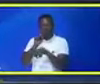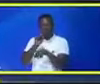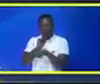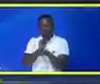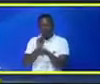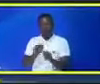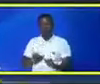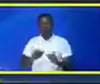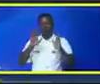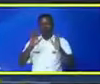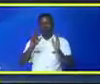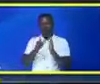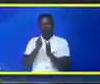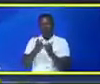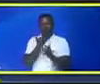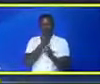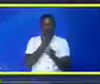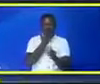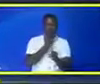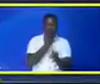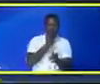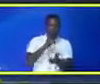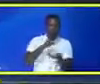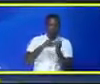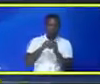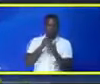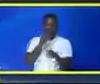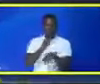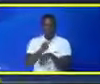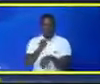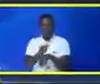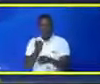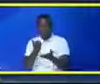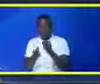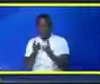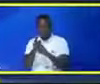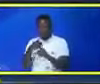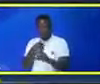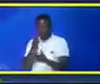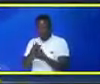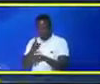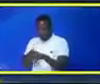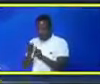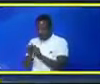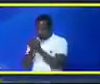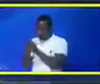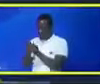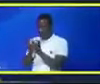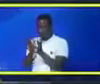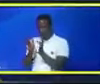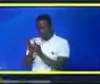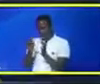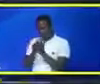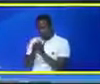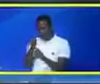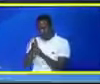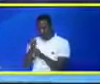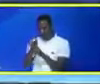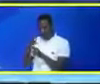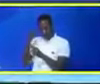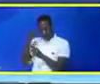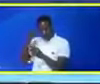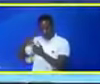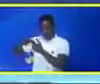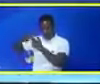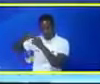error, but the key is not leaving ministry. The key is having some time with Jesus, a reconsecration